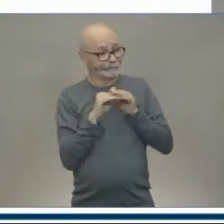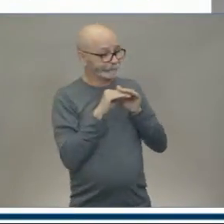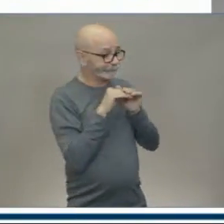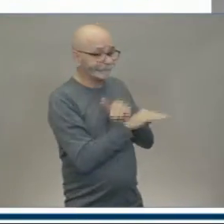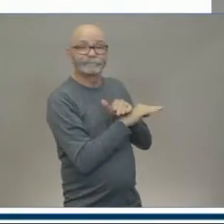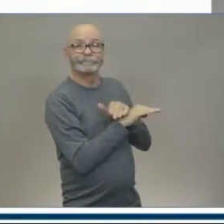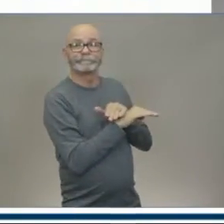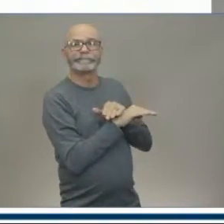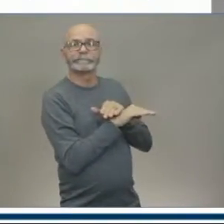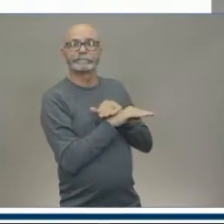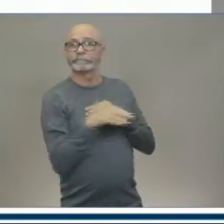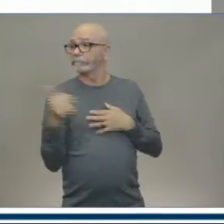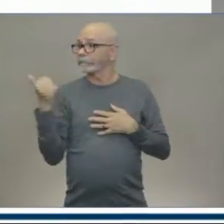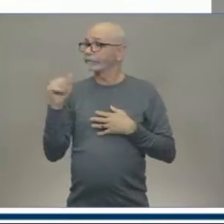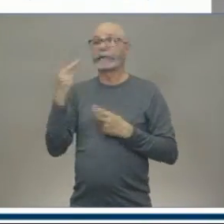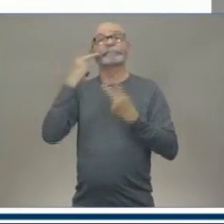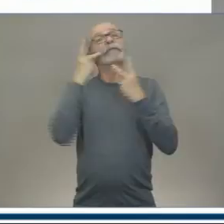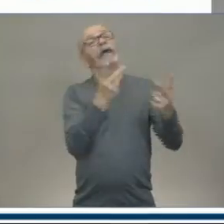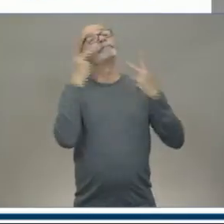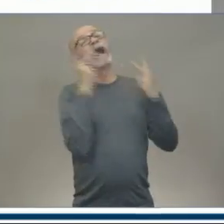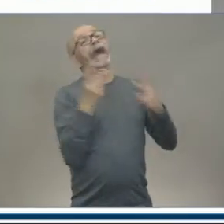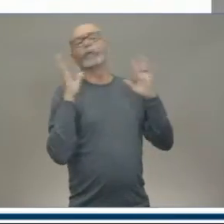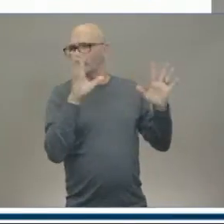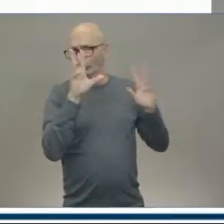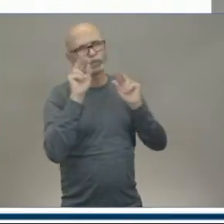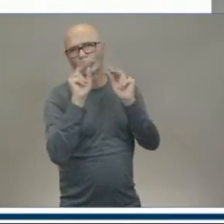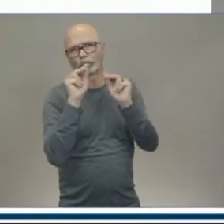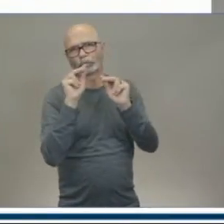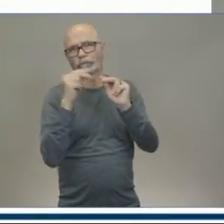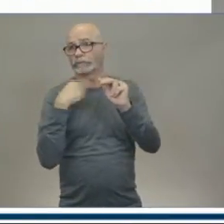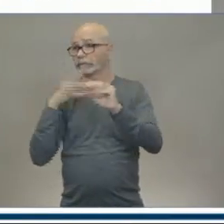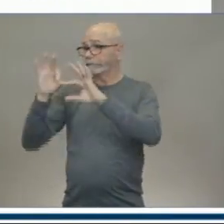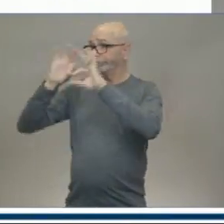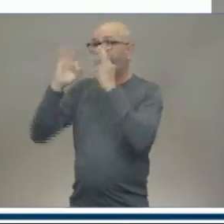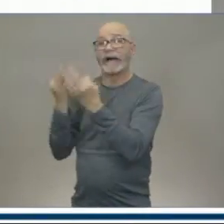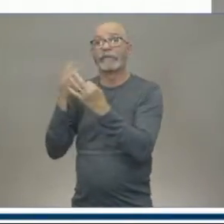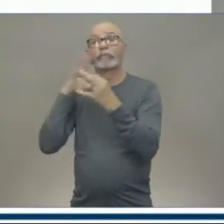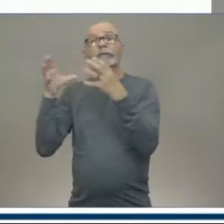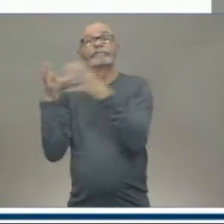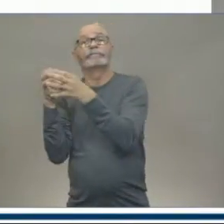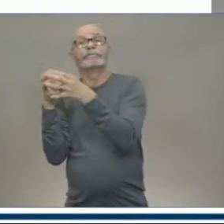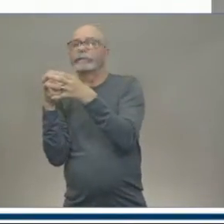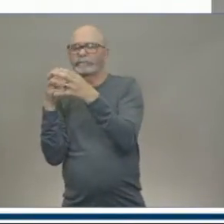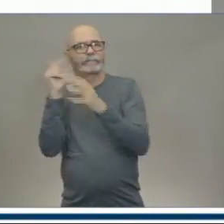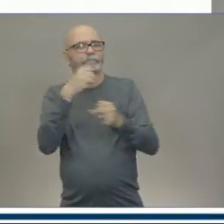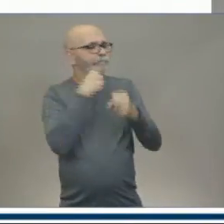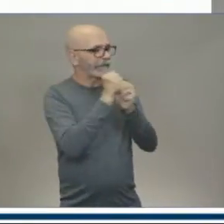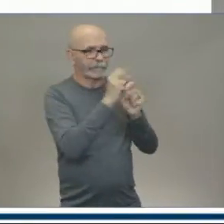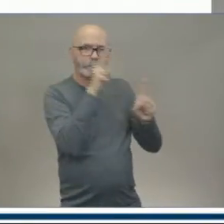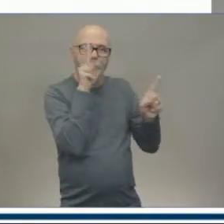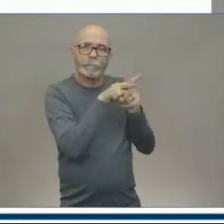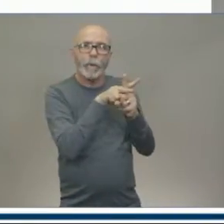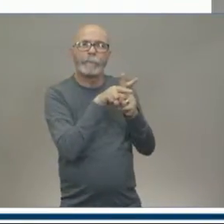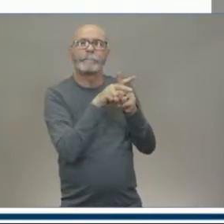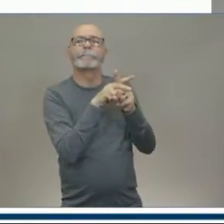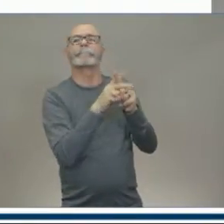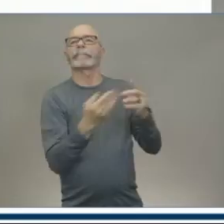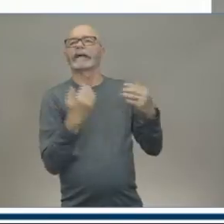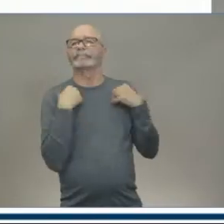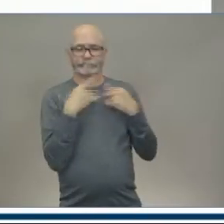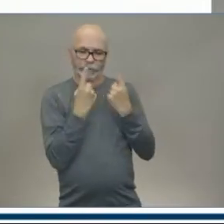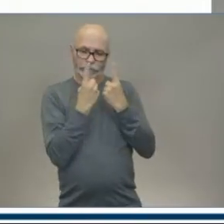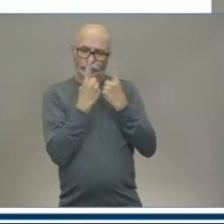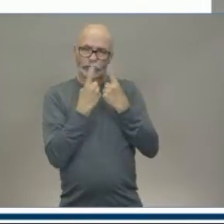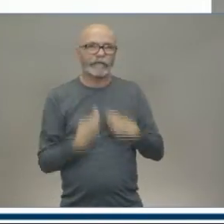anybody can walk in. If you're a family visiting, you have to make an appointment. Everybody has to go through a health screening. There's hand washing. There's masking. So